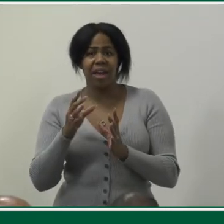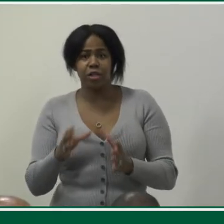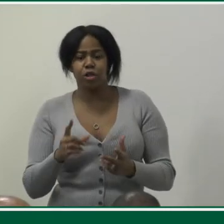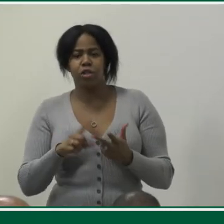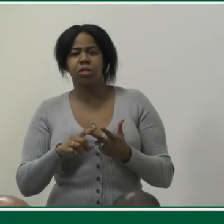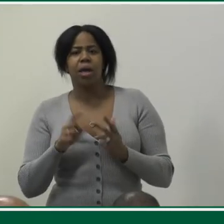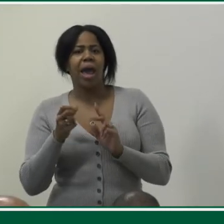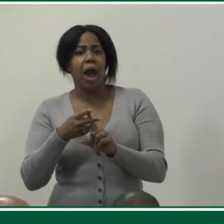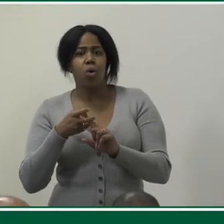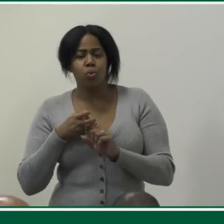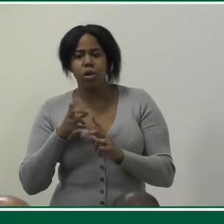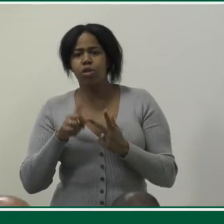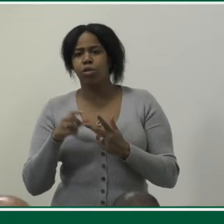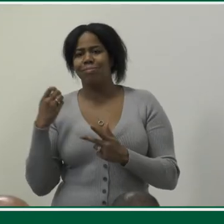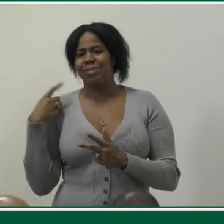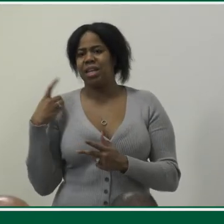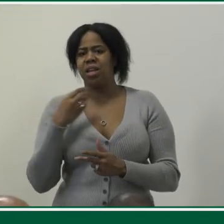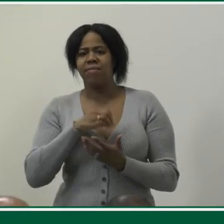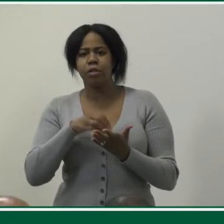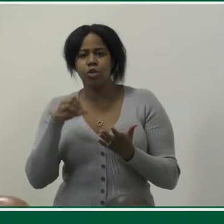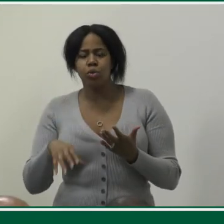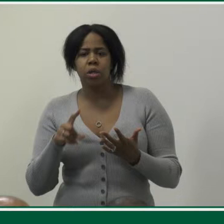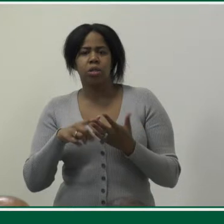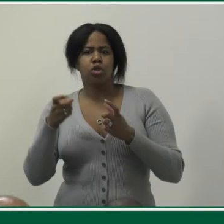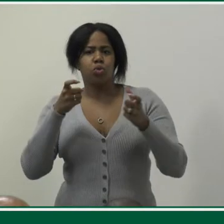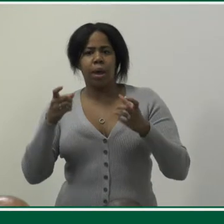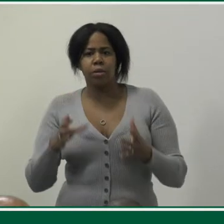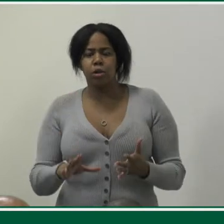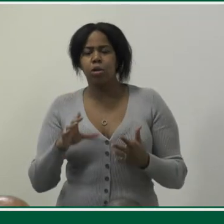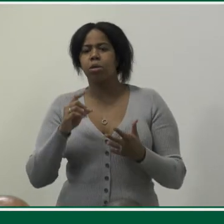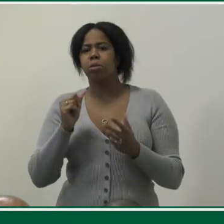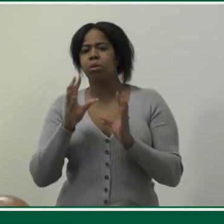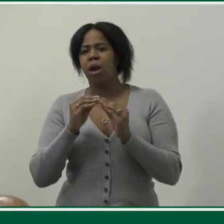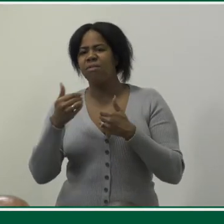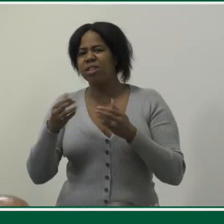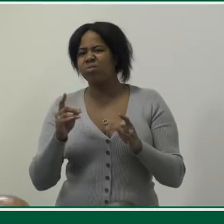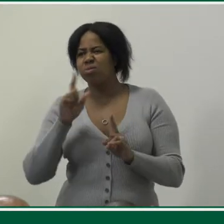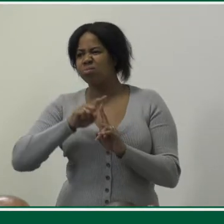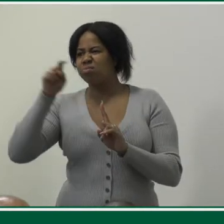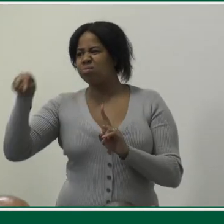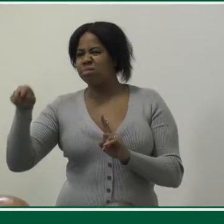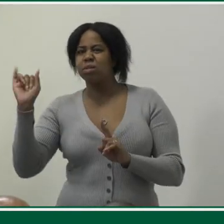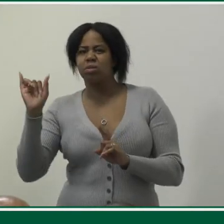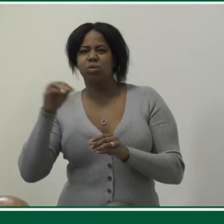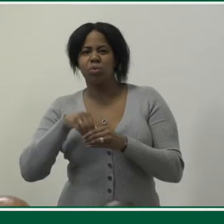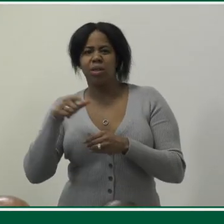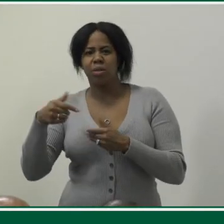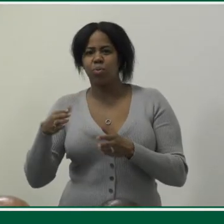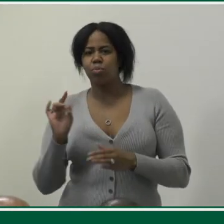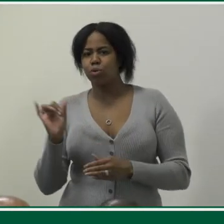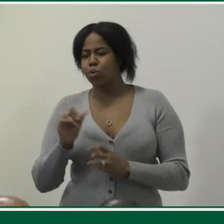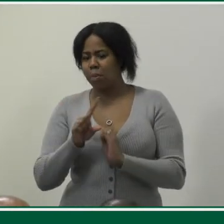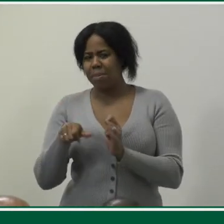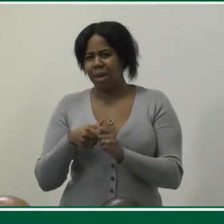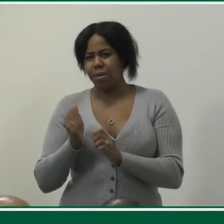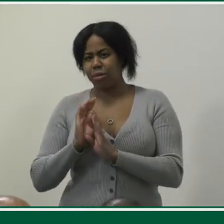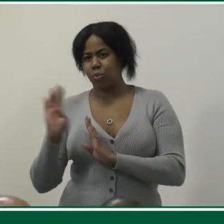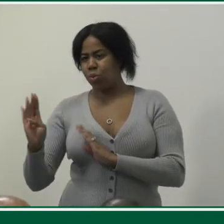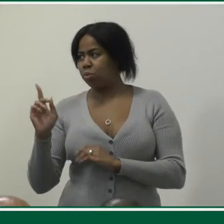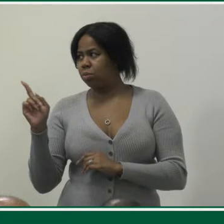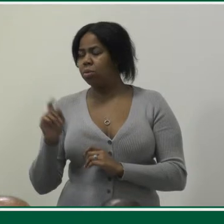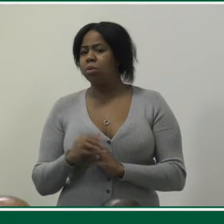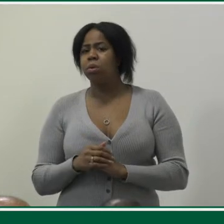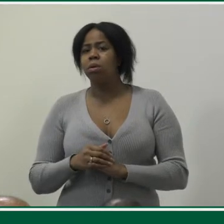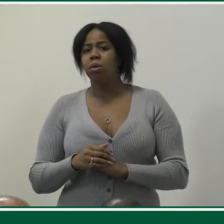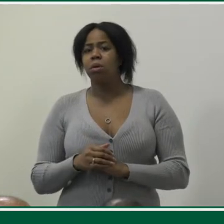our admin staff, our dean of students, our director, a conference room that's also in this space. And basically, it's